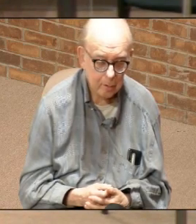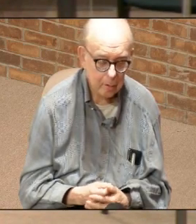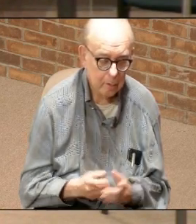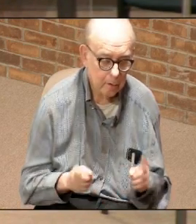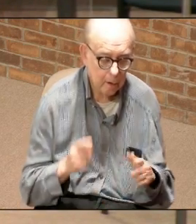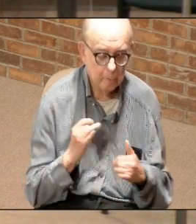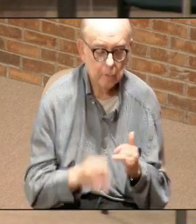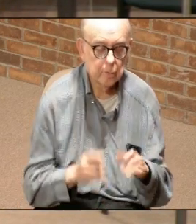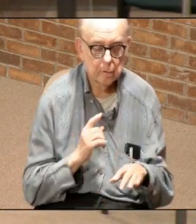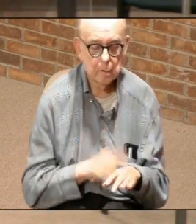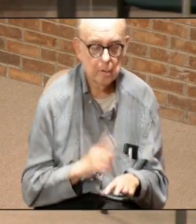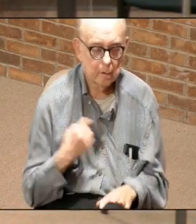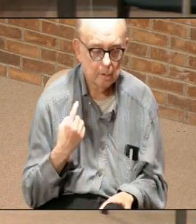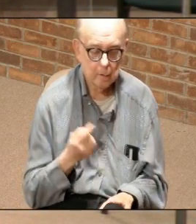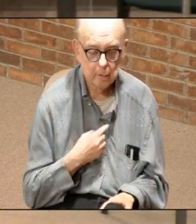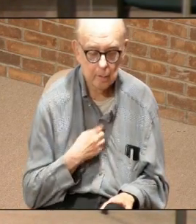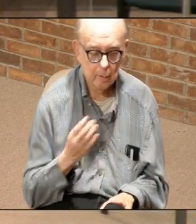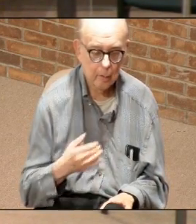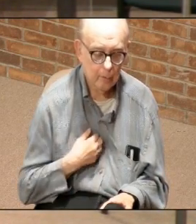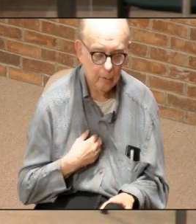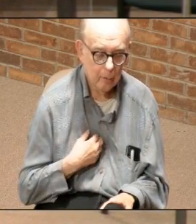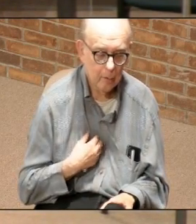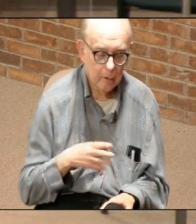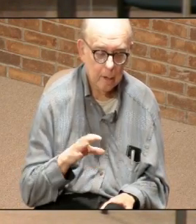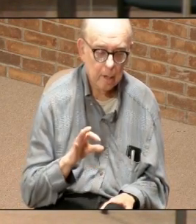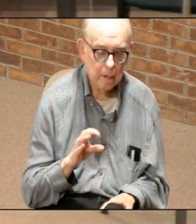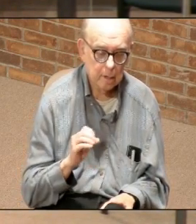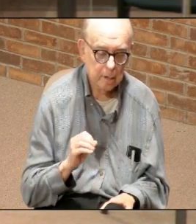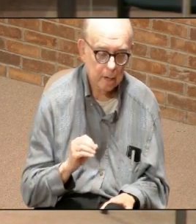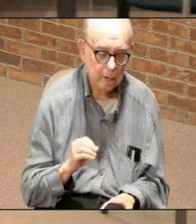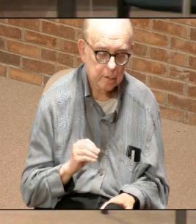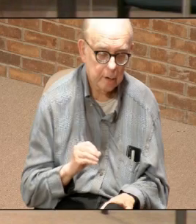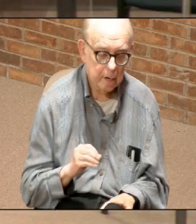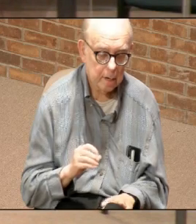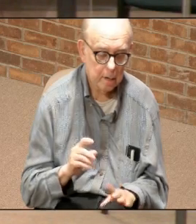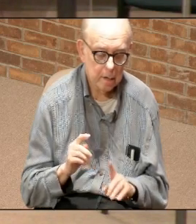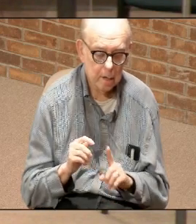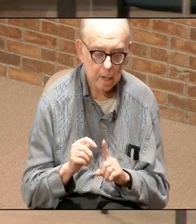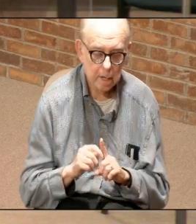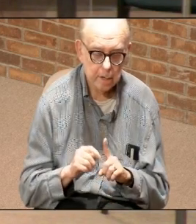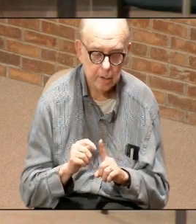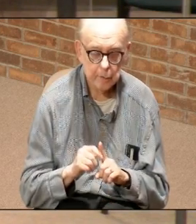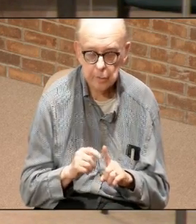When's the last time we had a 90-degree temperature?